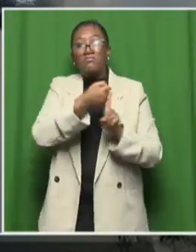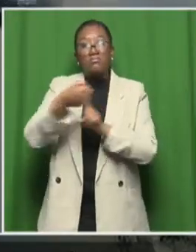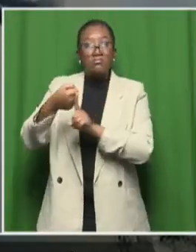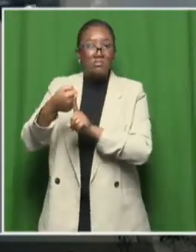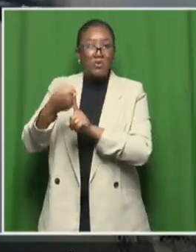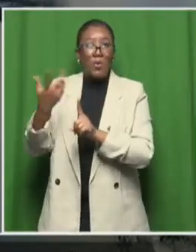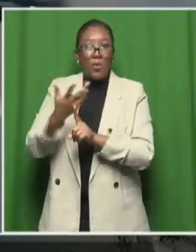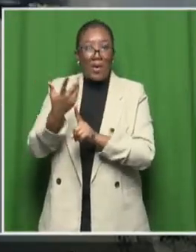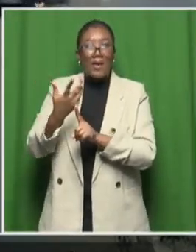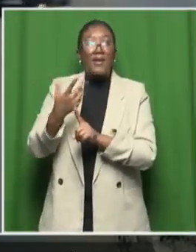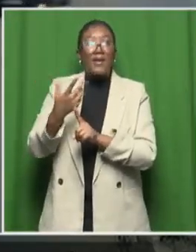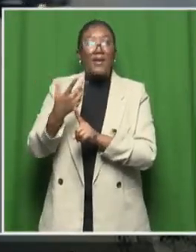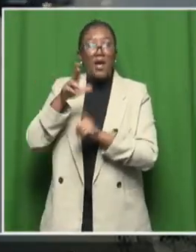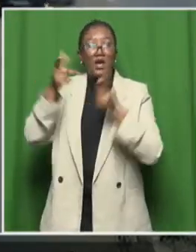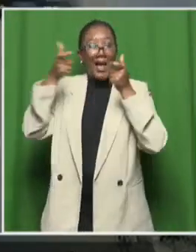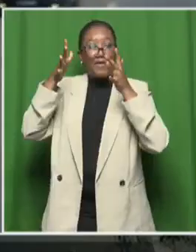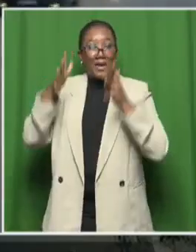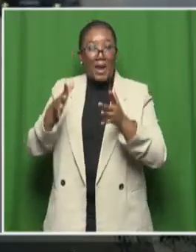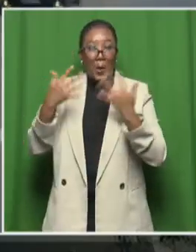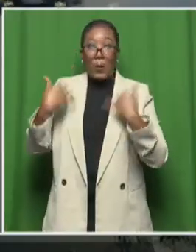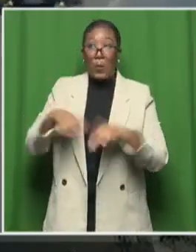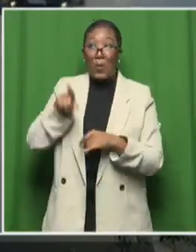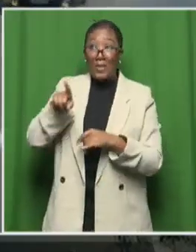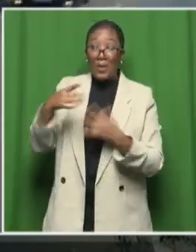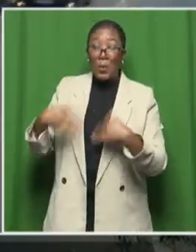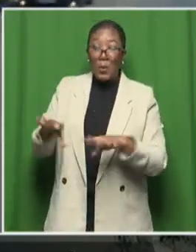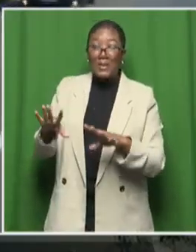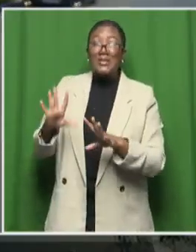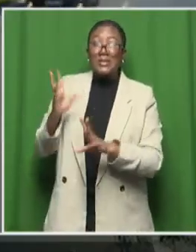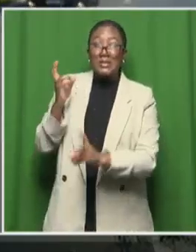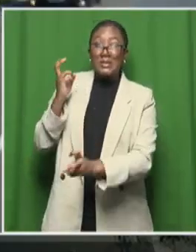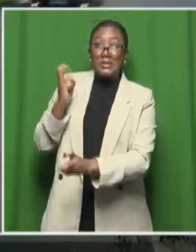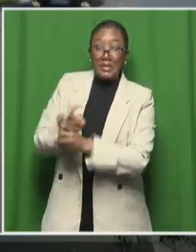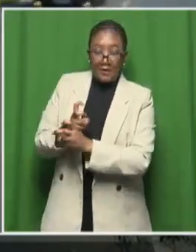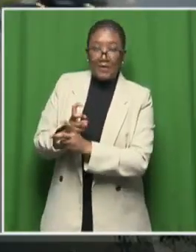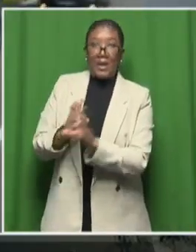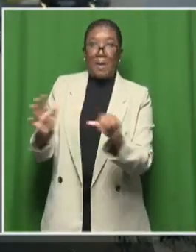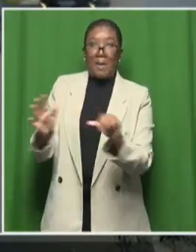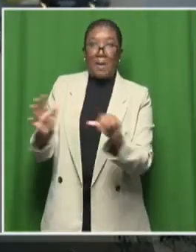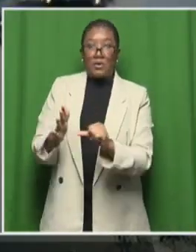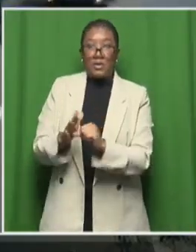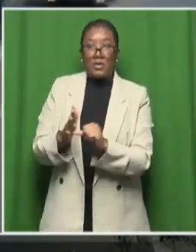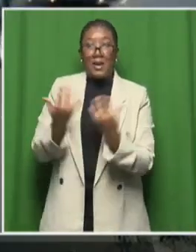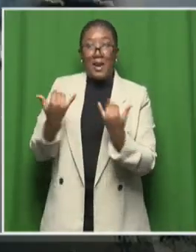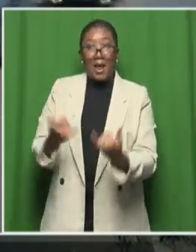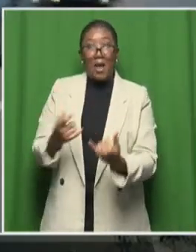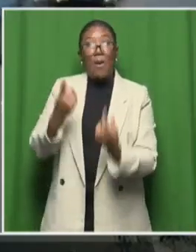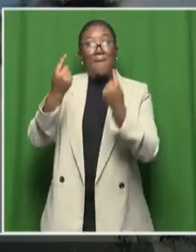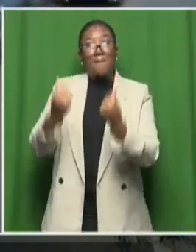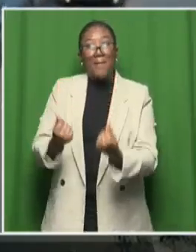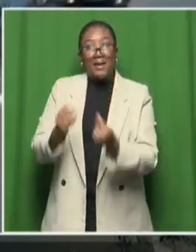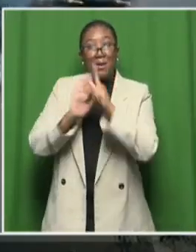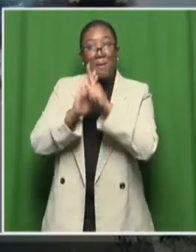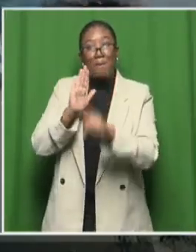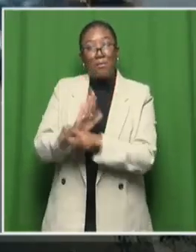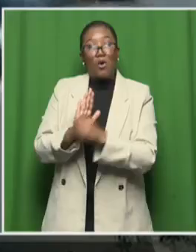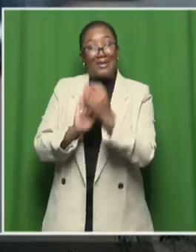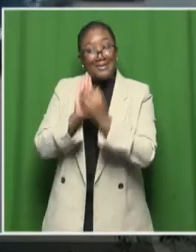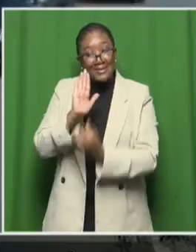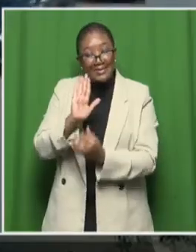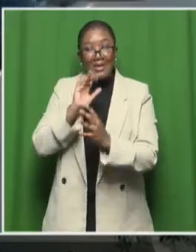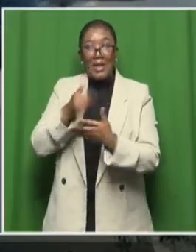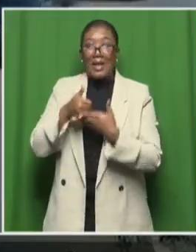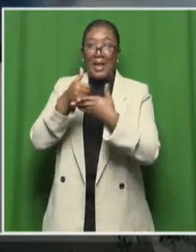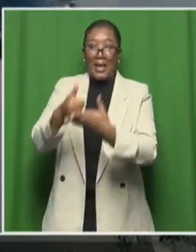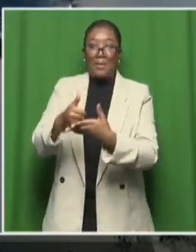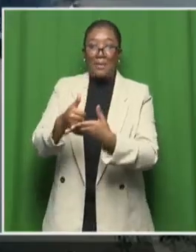Reserve Bank was quite critical, and to change how it operates. And that monetary policy, the aim is to ensure that